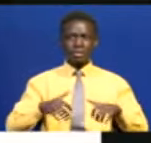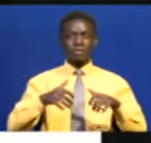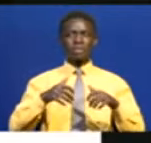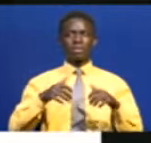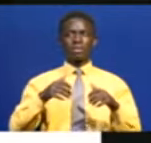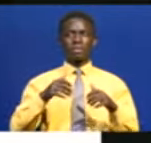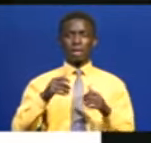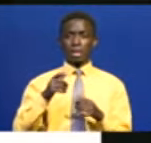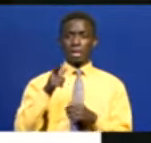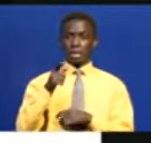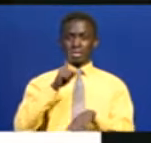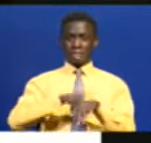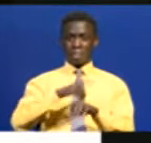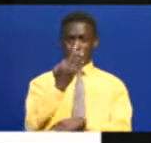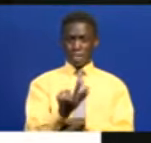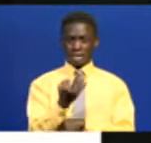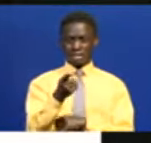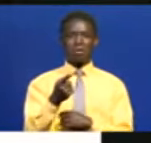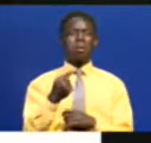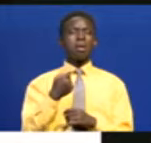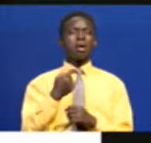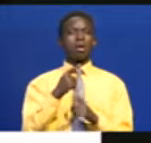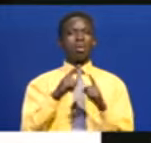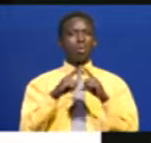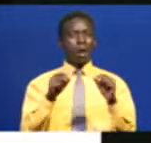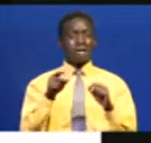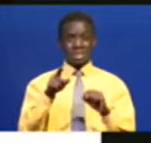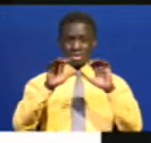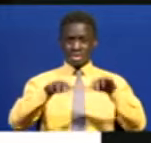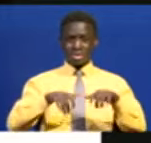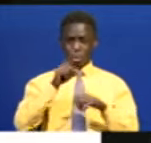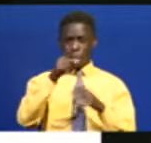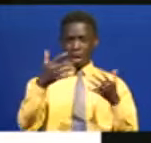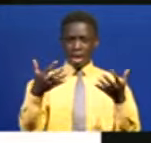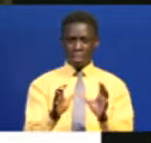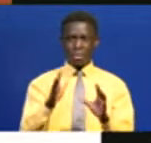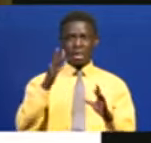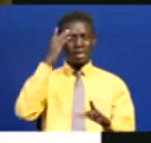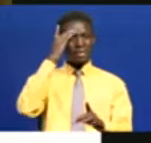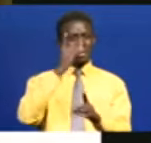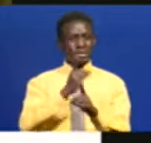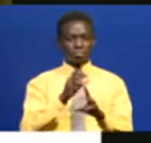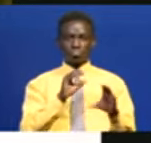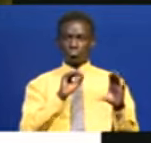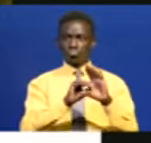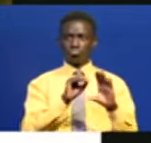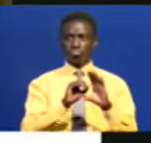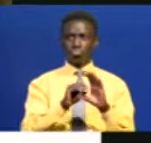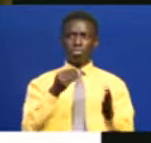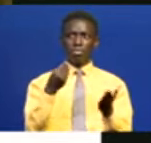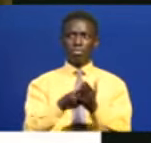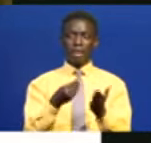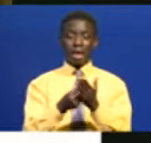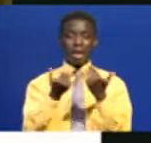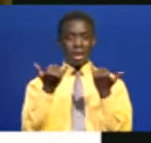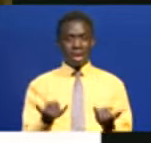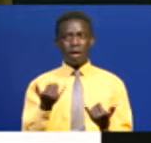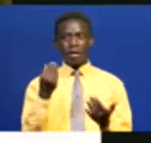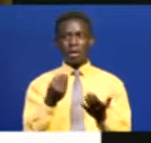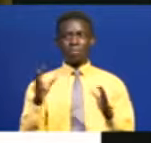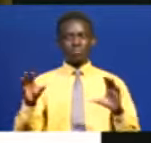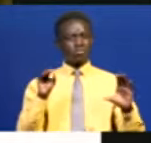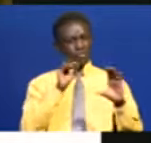after the March forum, one agricultural company decided to invest to Mali. Now they invest to